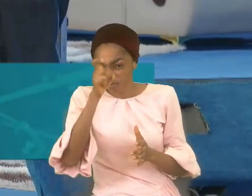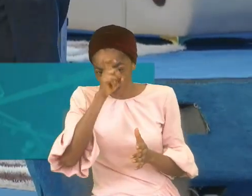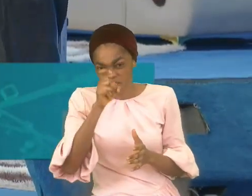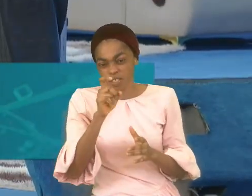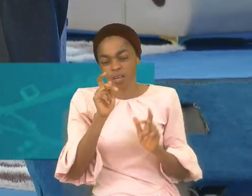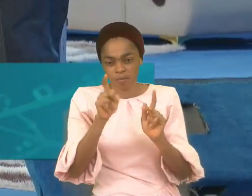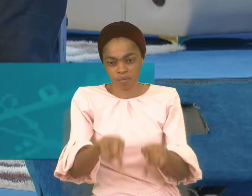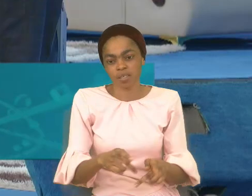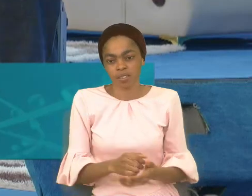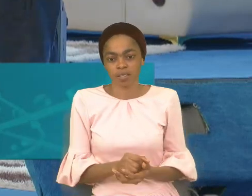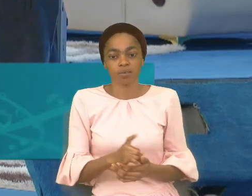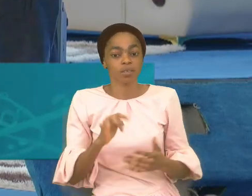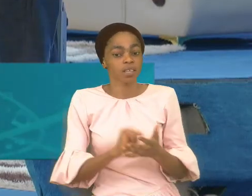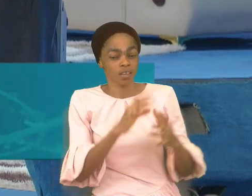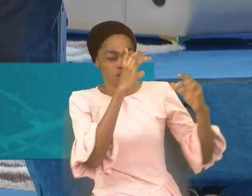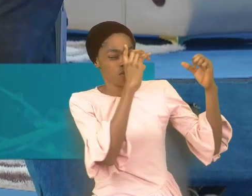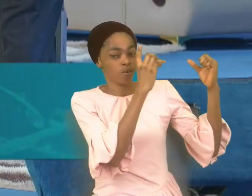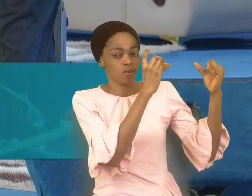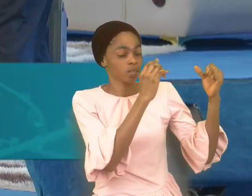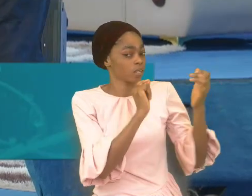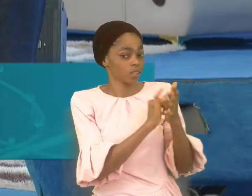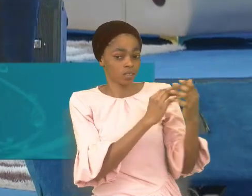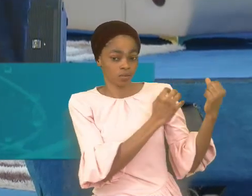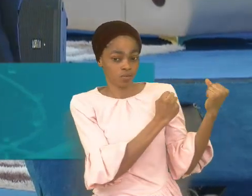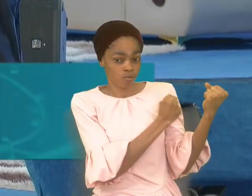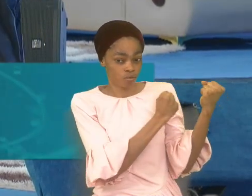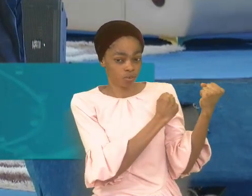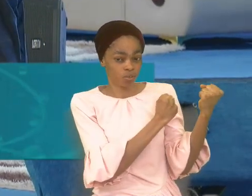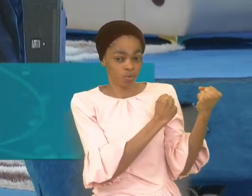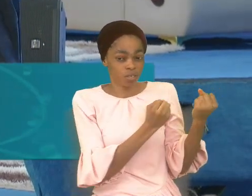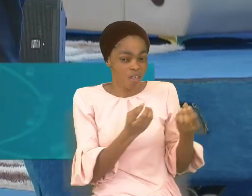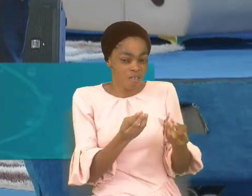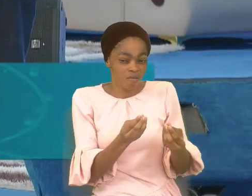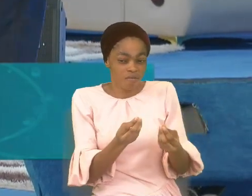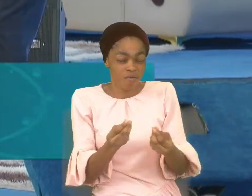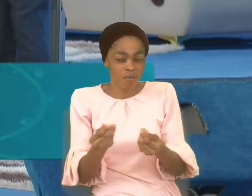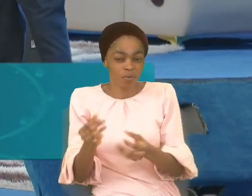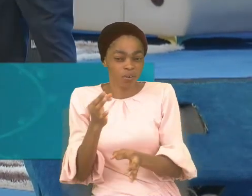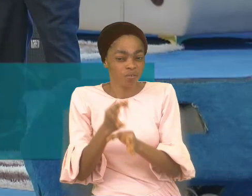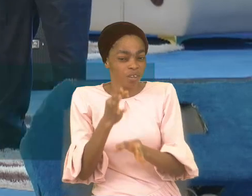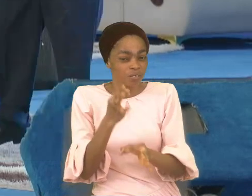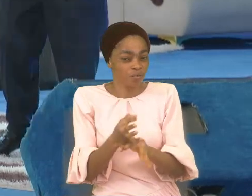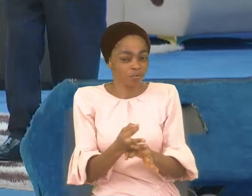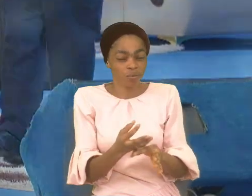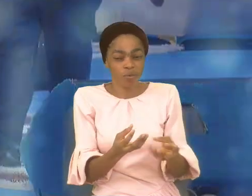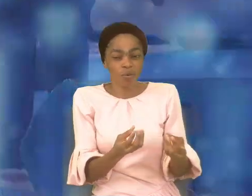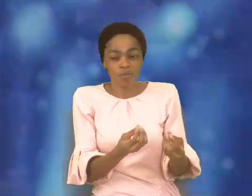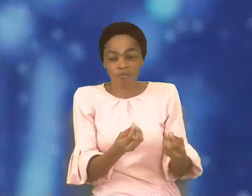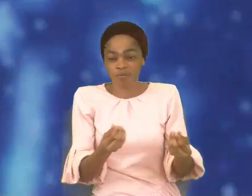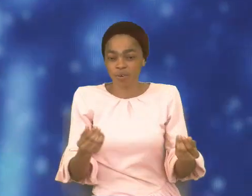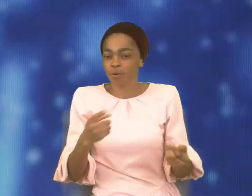of the faithful few who would not bow to folly. Number 2 is